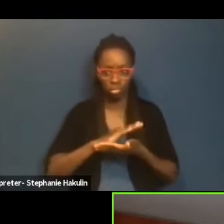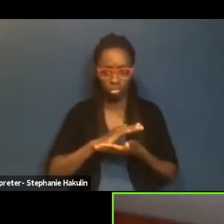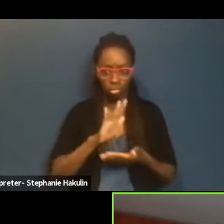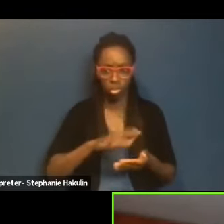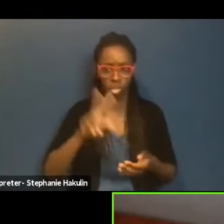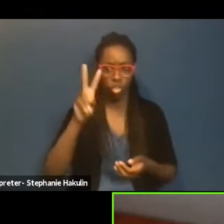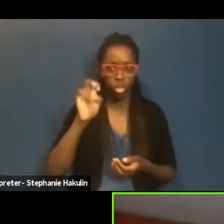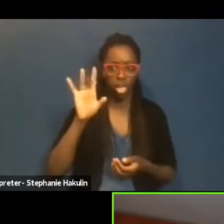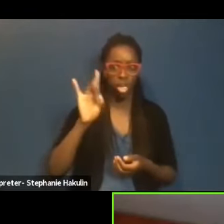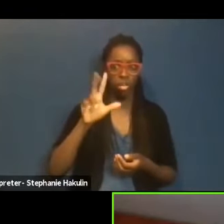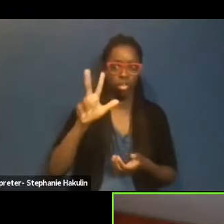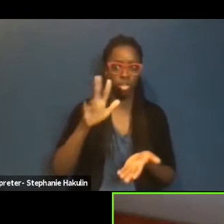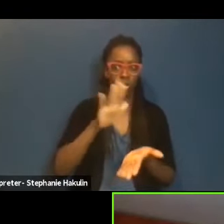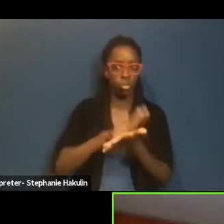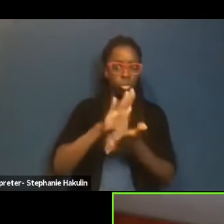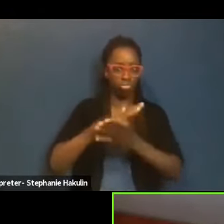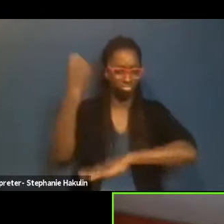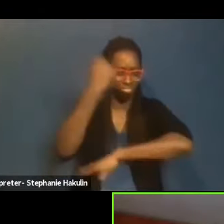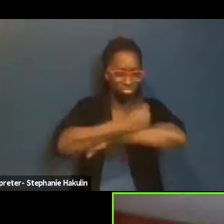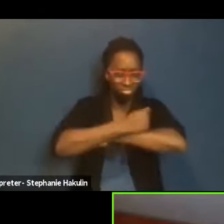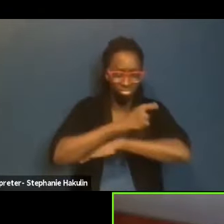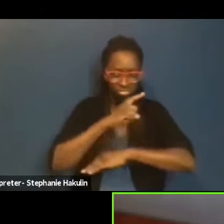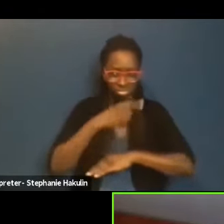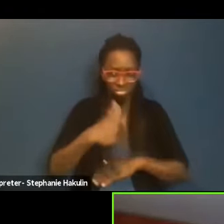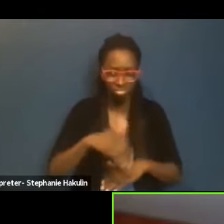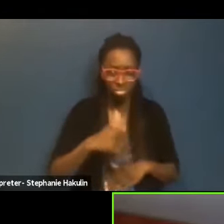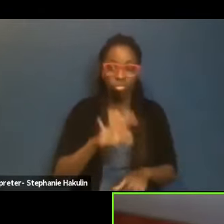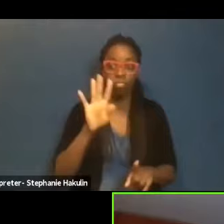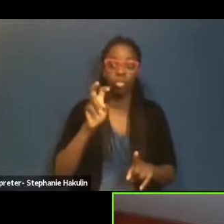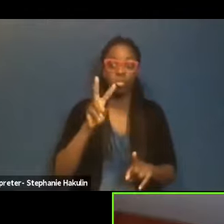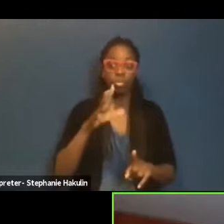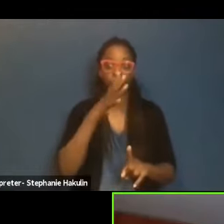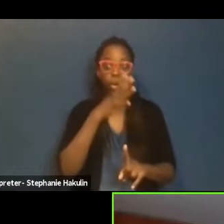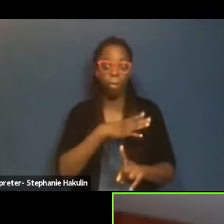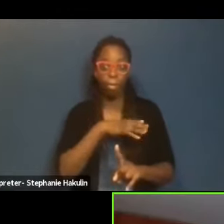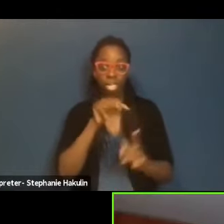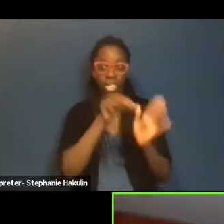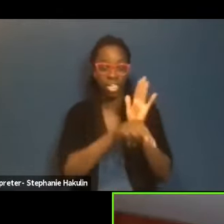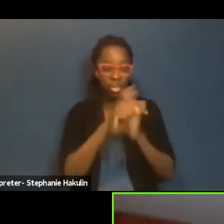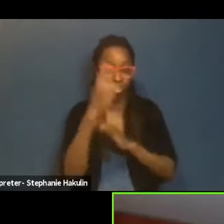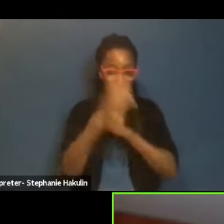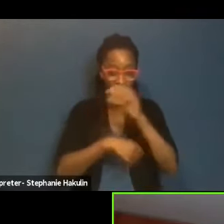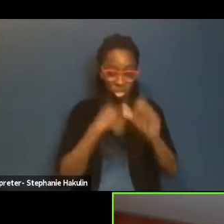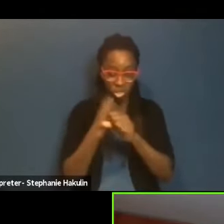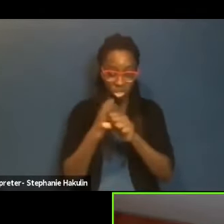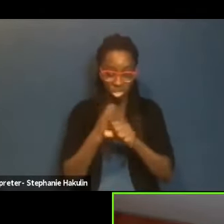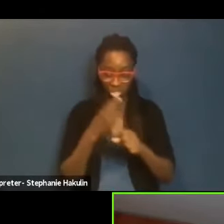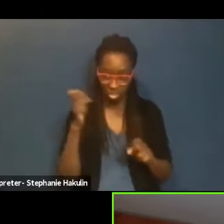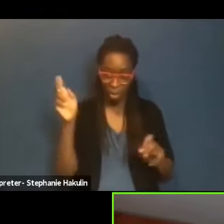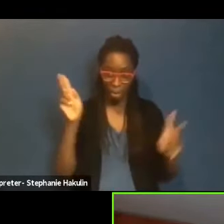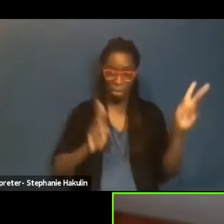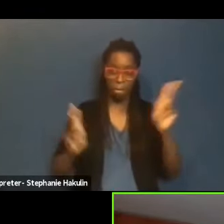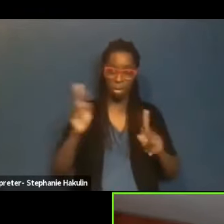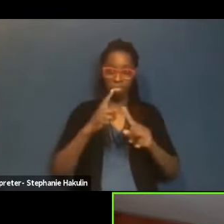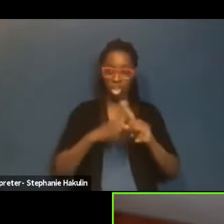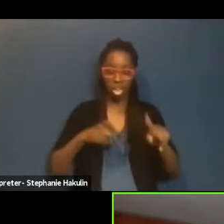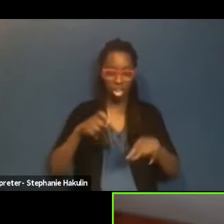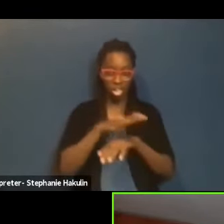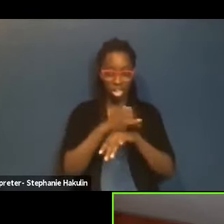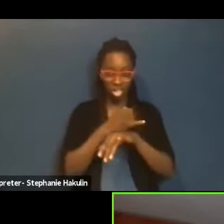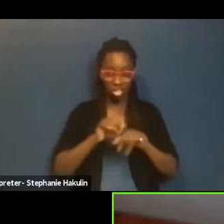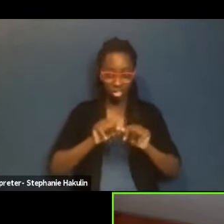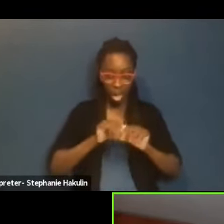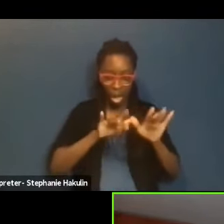42 women murdered in a single year, the biggest exodus of people from the island since the 1950s, a crumbling infrastructure, decades